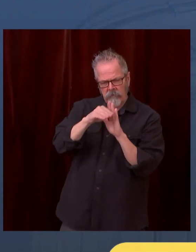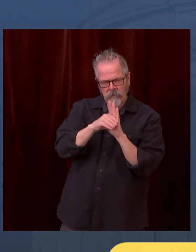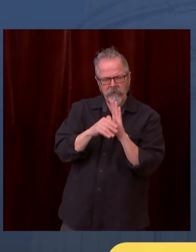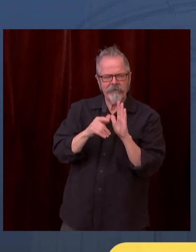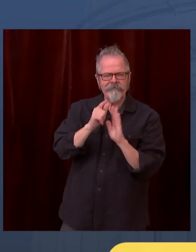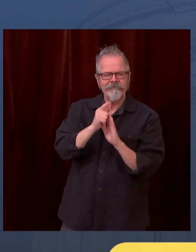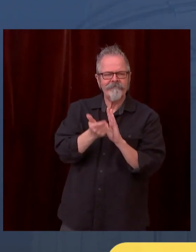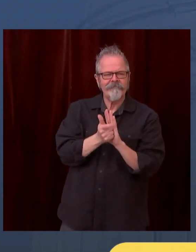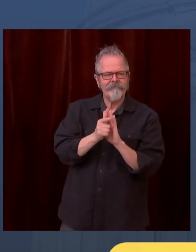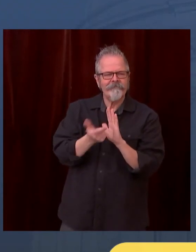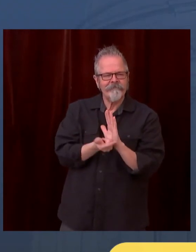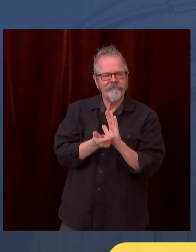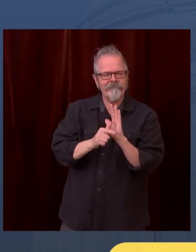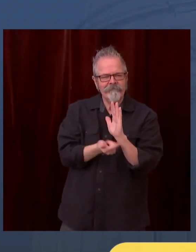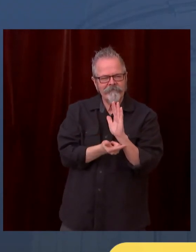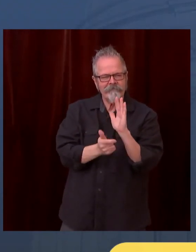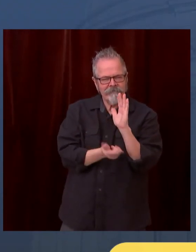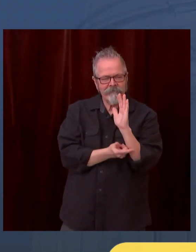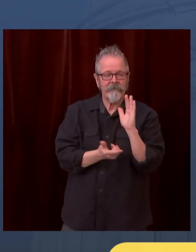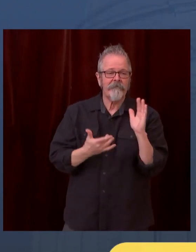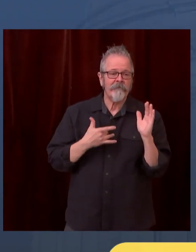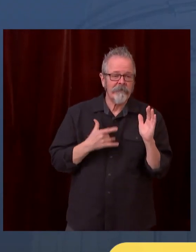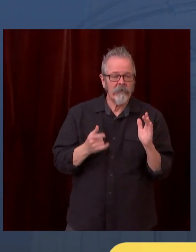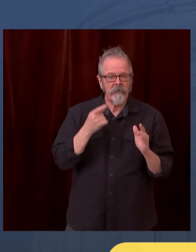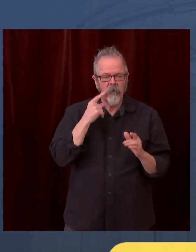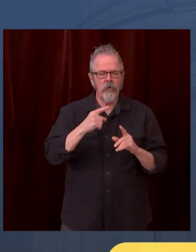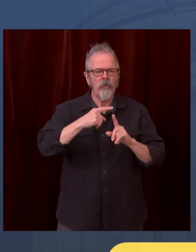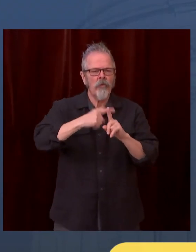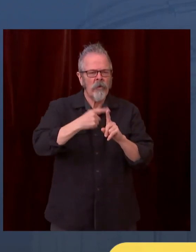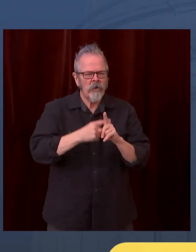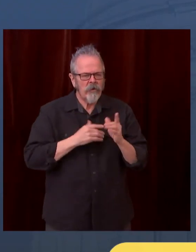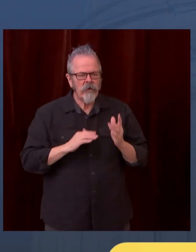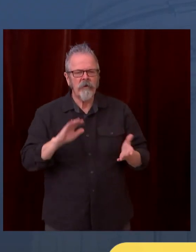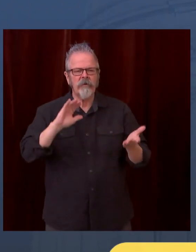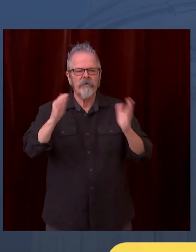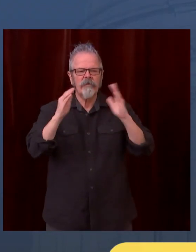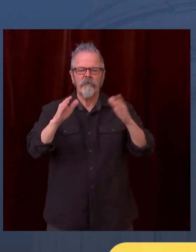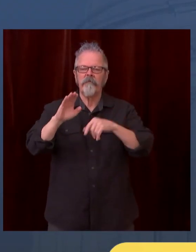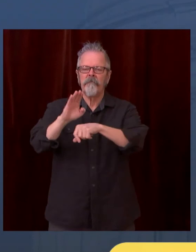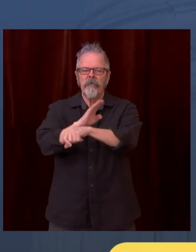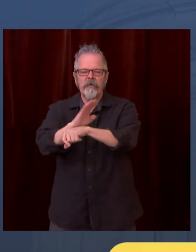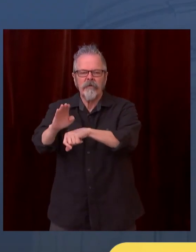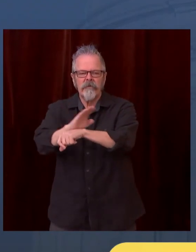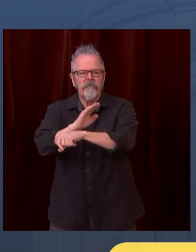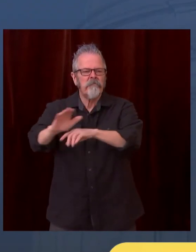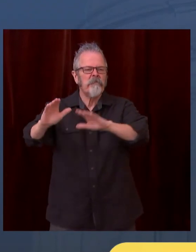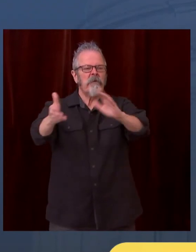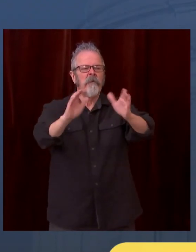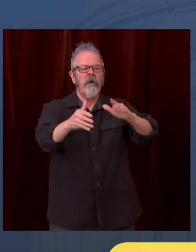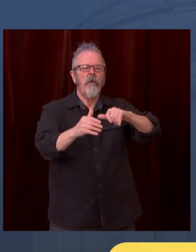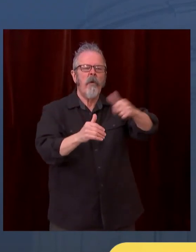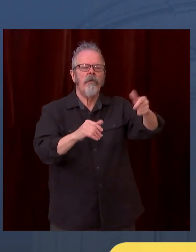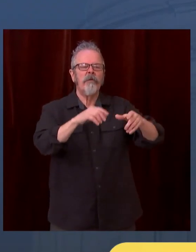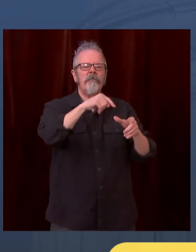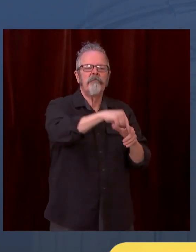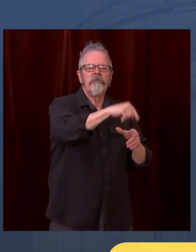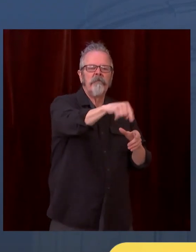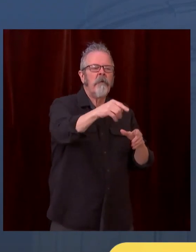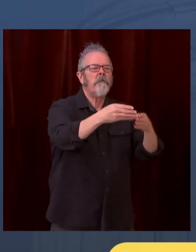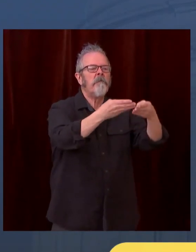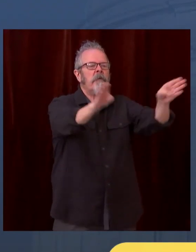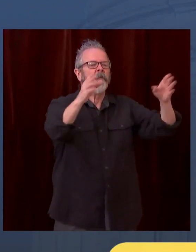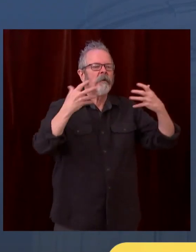the public health money. You know, federal guidance comes at its own pace. But I would imagine in the coming weeks this money